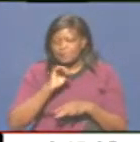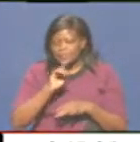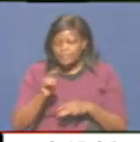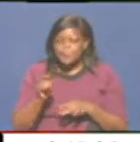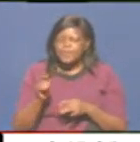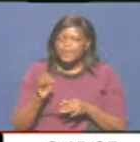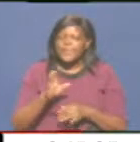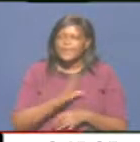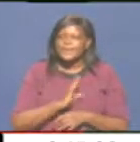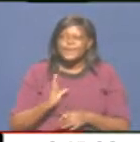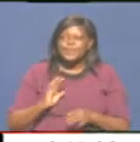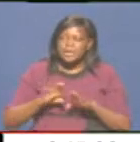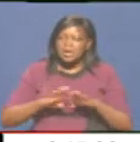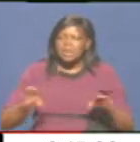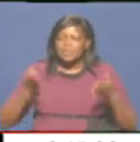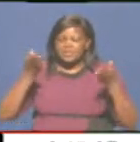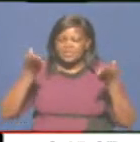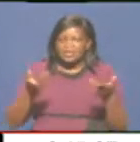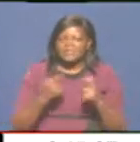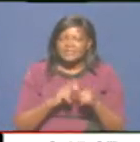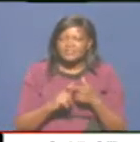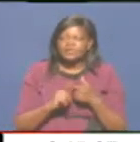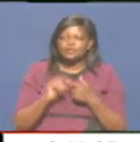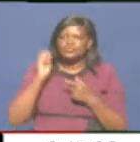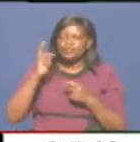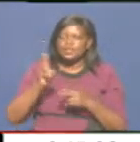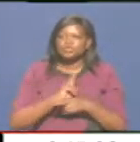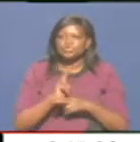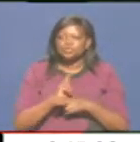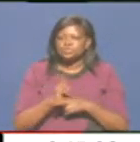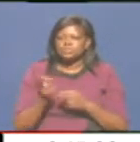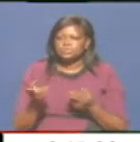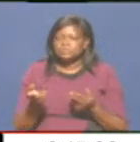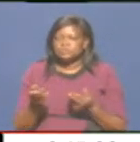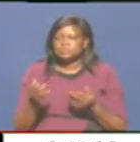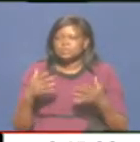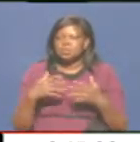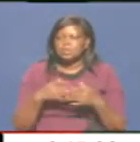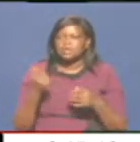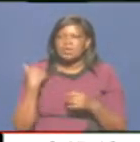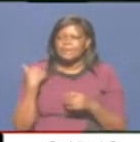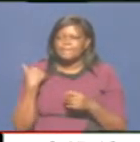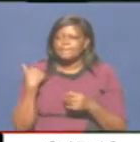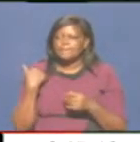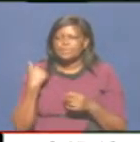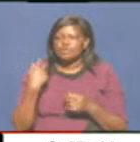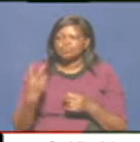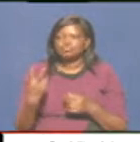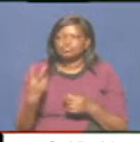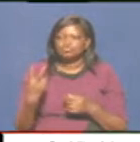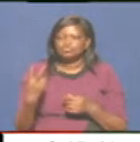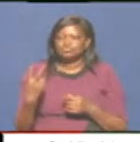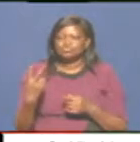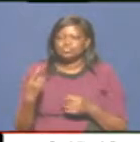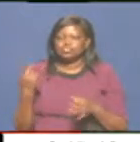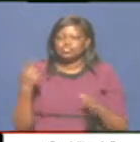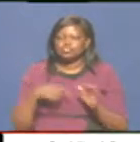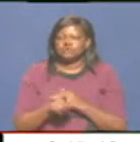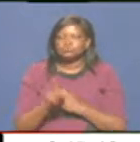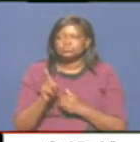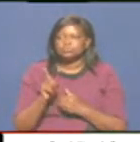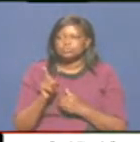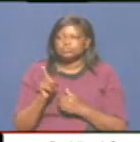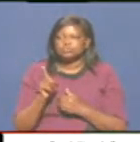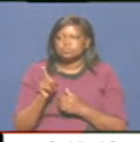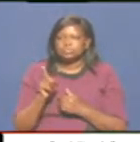Wanguru, and then you will use gate number 2 to actually get in into